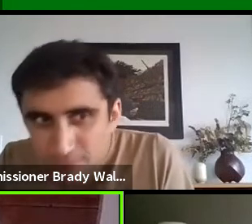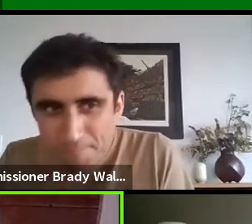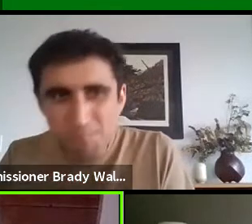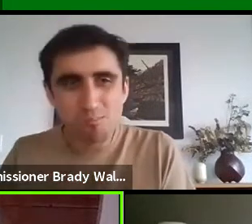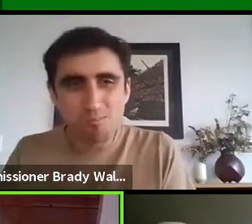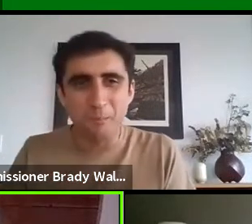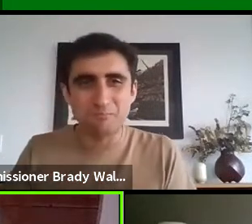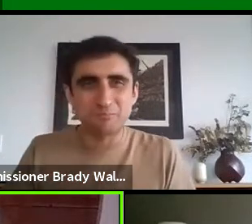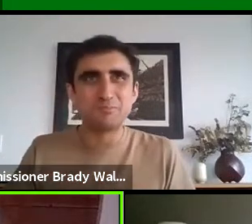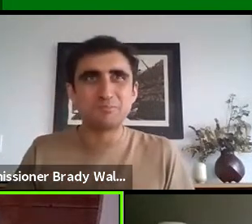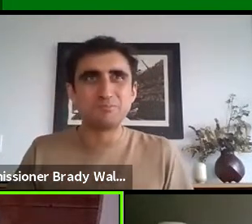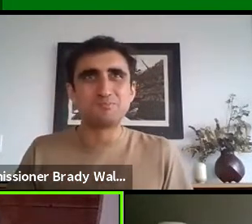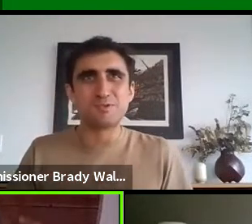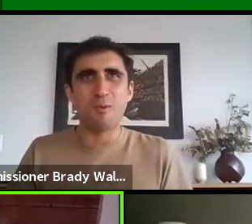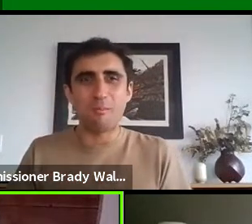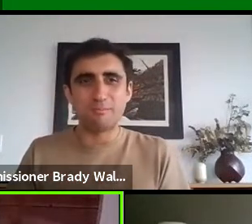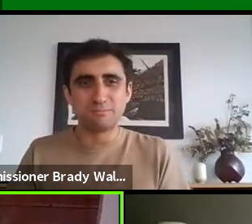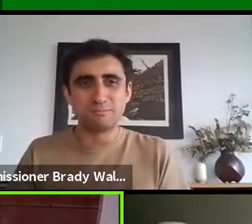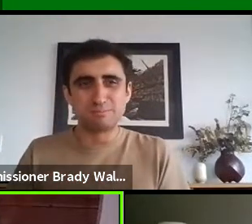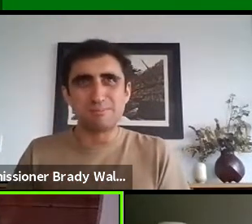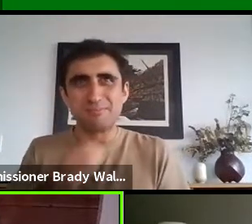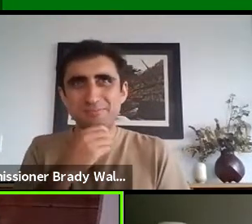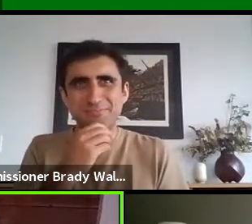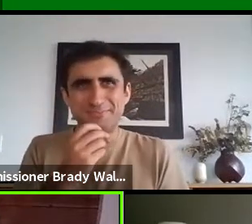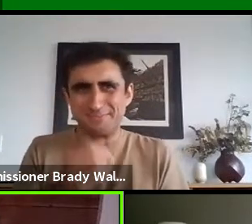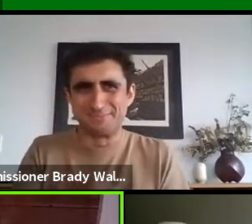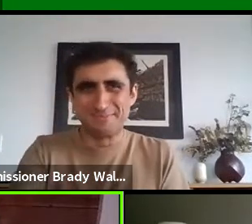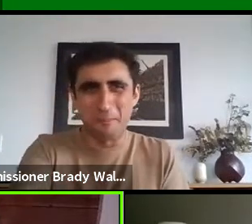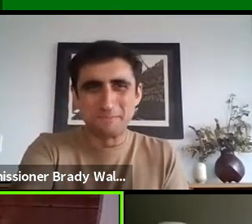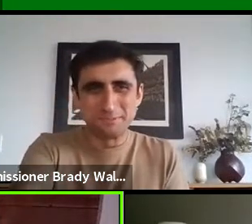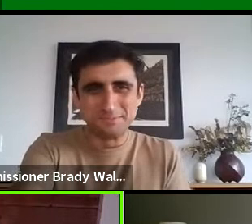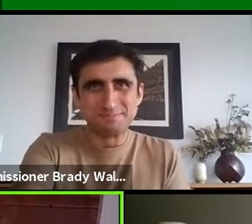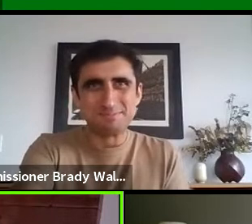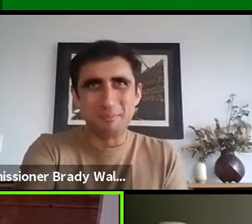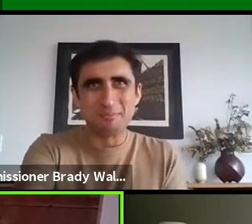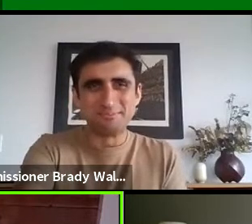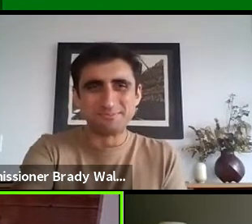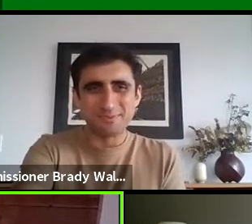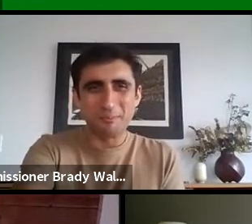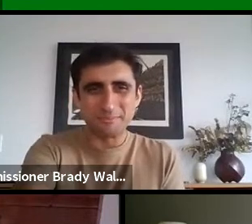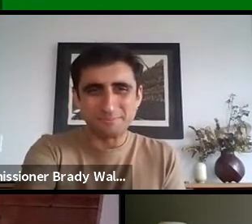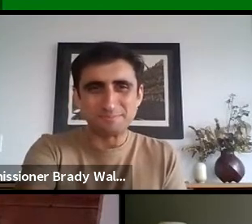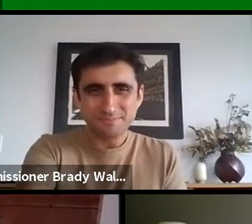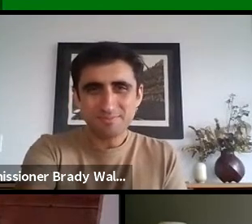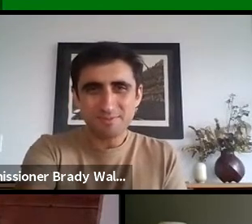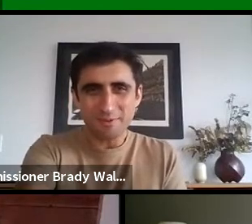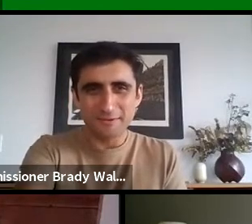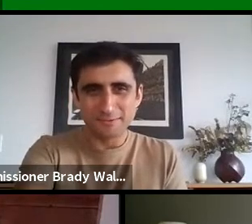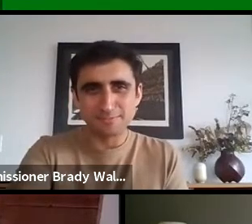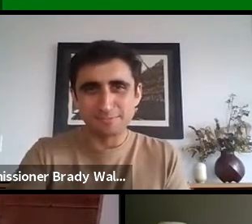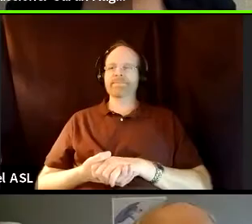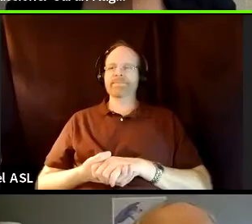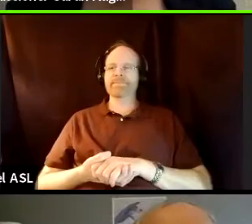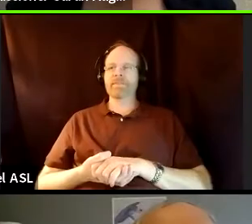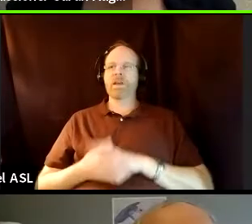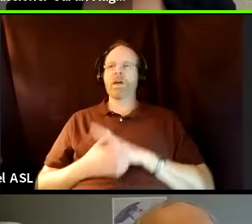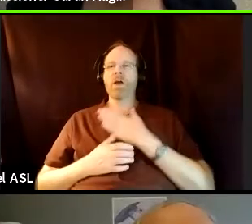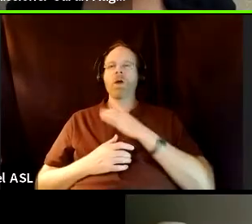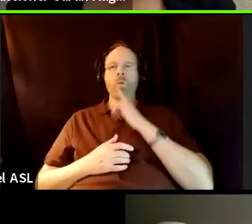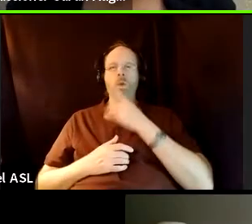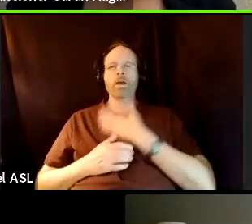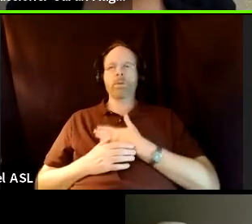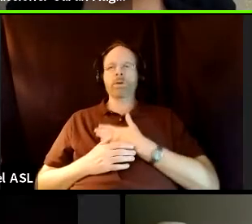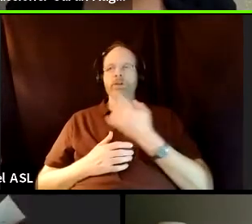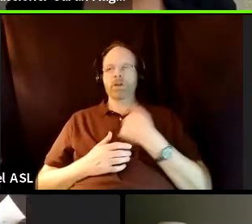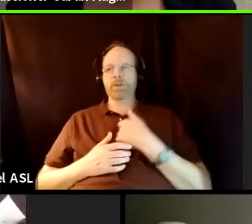job. It's a real, I don't know how you do it. Anyway, but good luck. Thank you. And gosh, we appreciate you being here. And